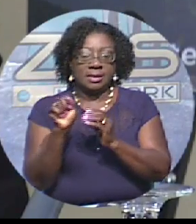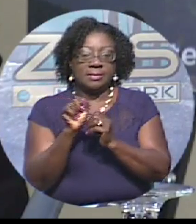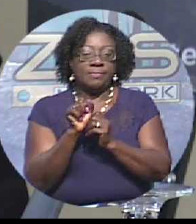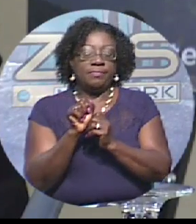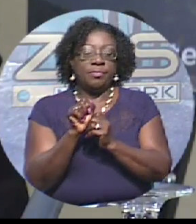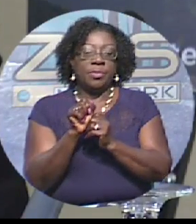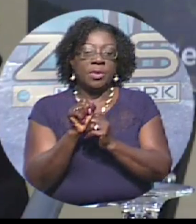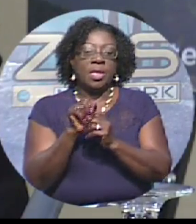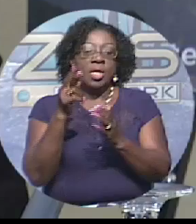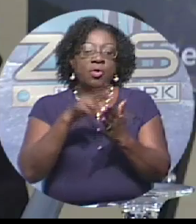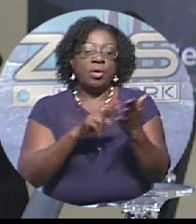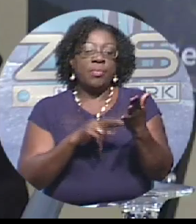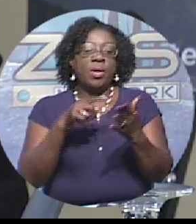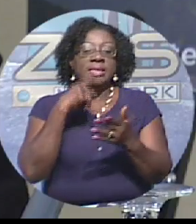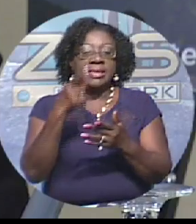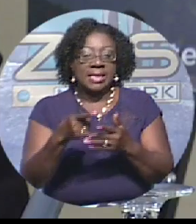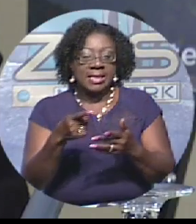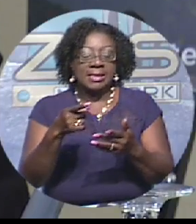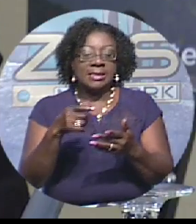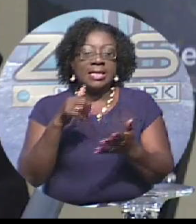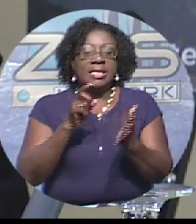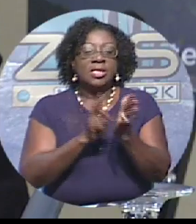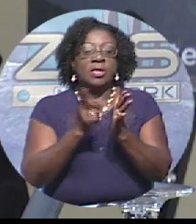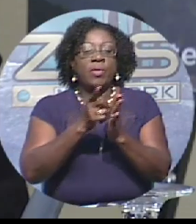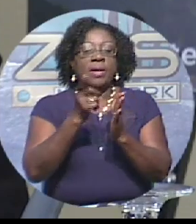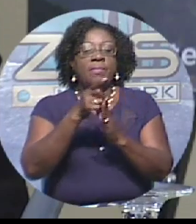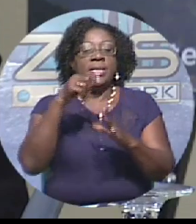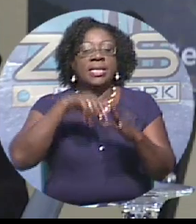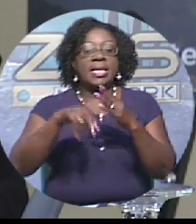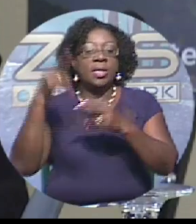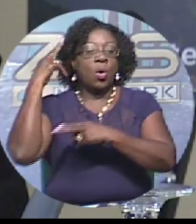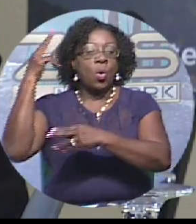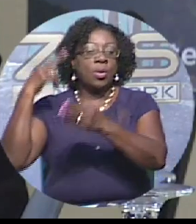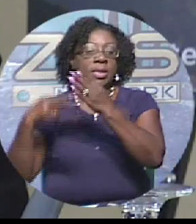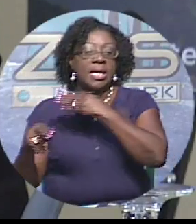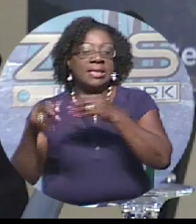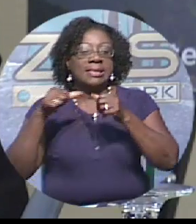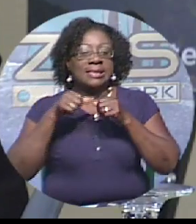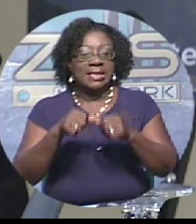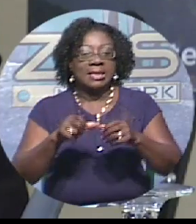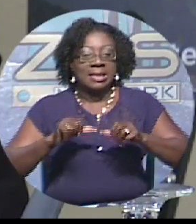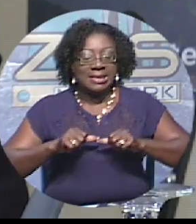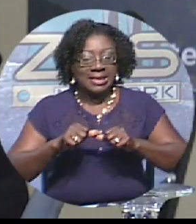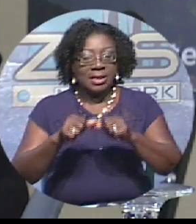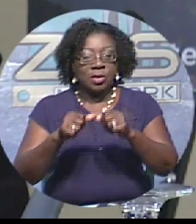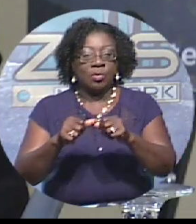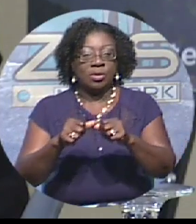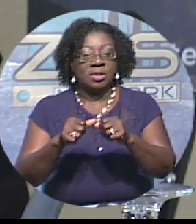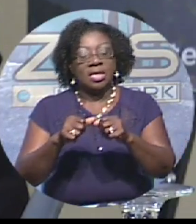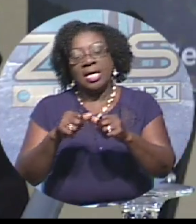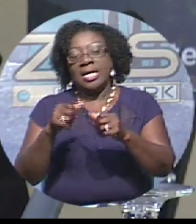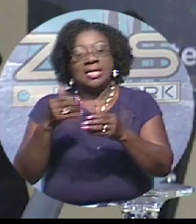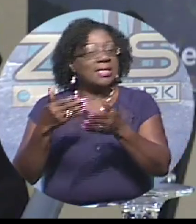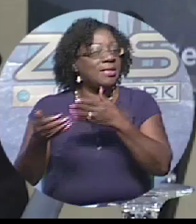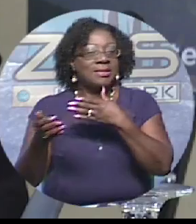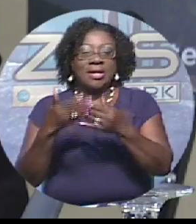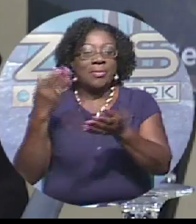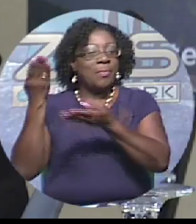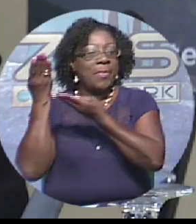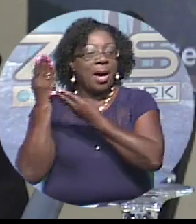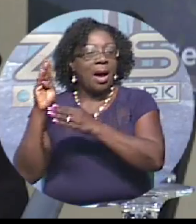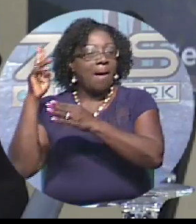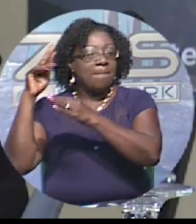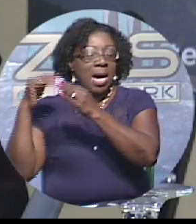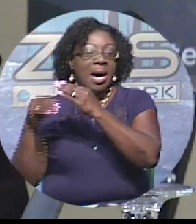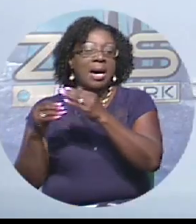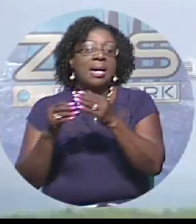The report notes the development in the hotel sector still continues, despite Bahamas' delay